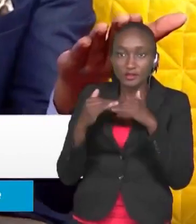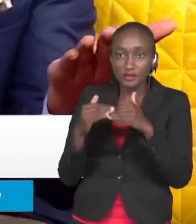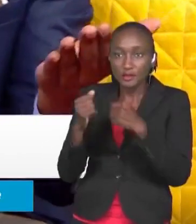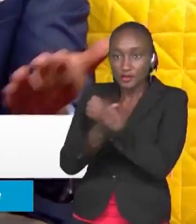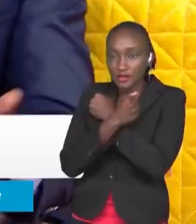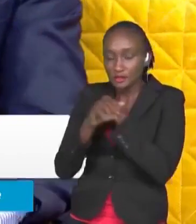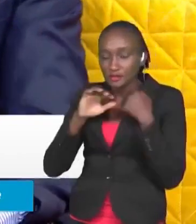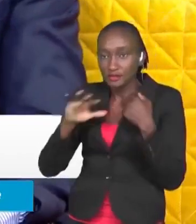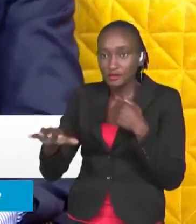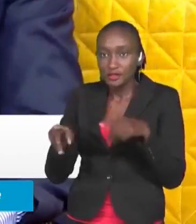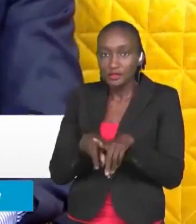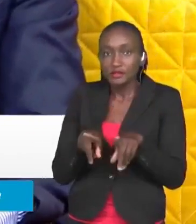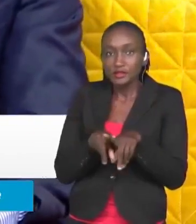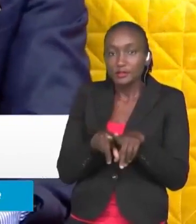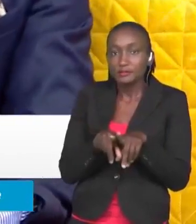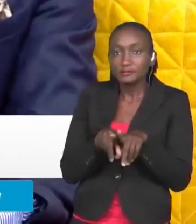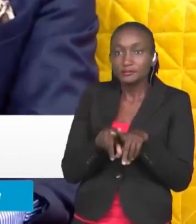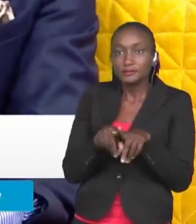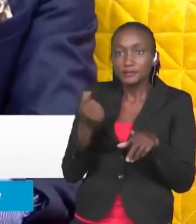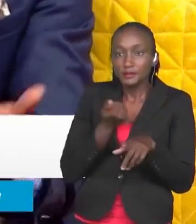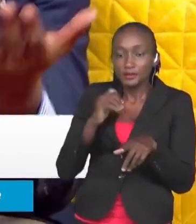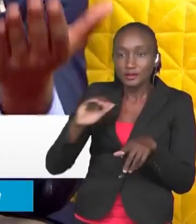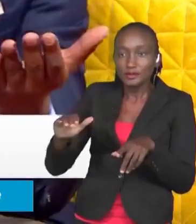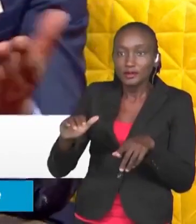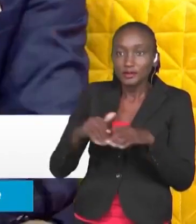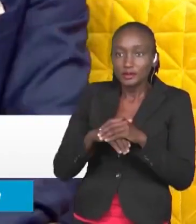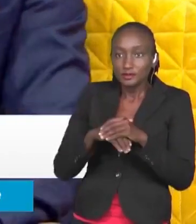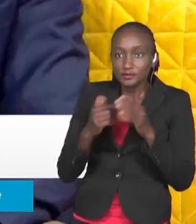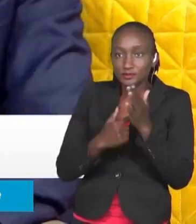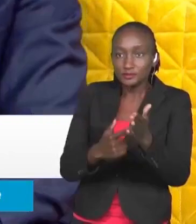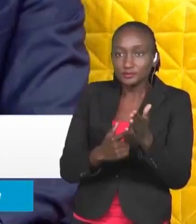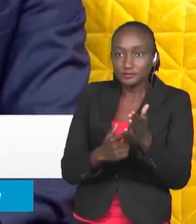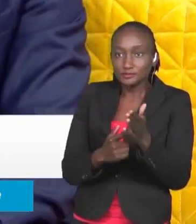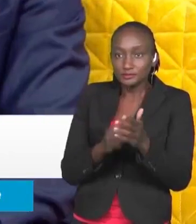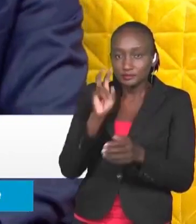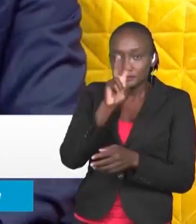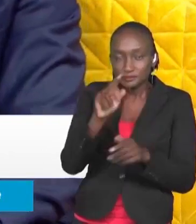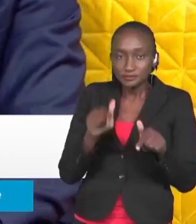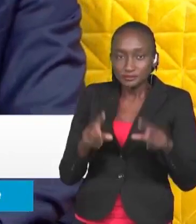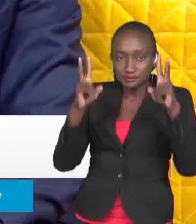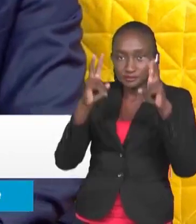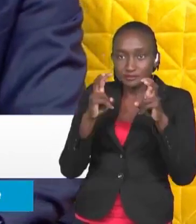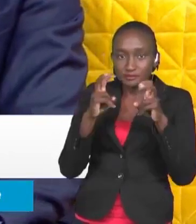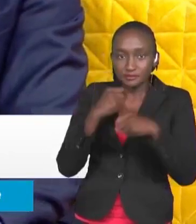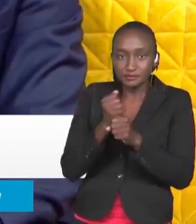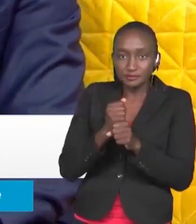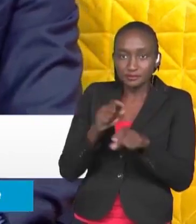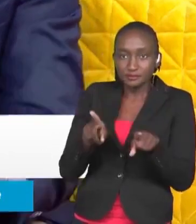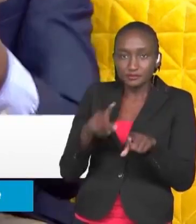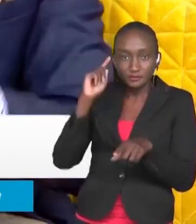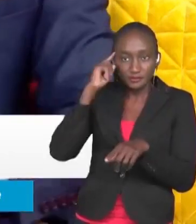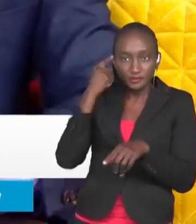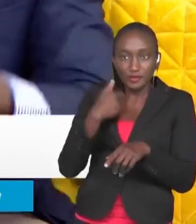child, of course, now putting also the girl child on the spot. Now, looking at this situation, do you think also